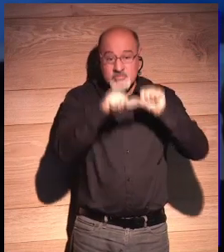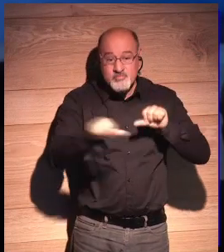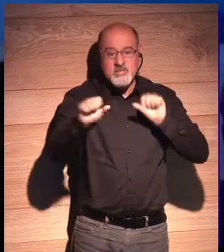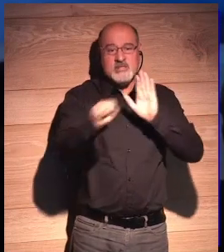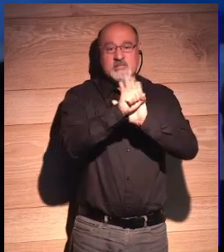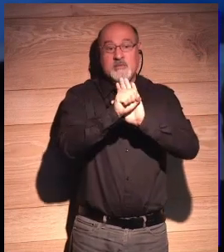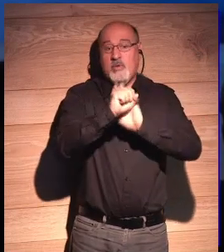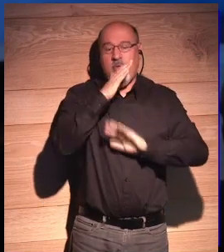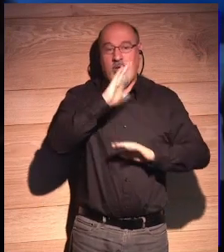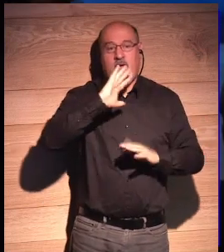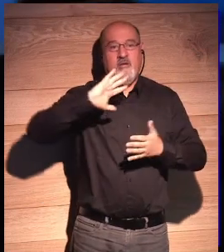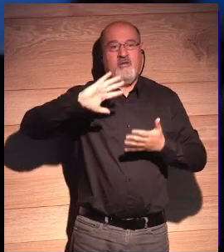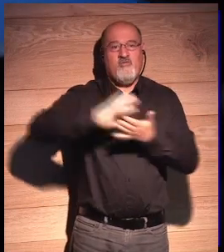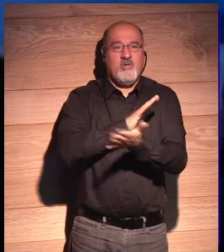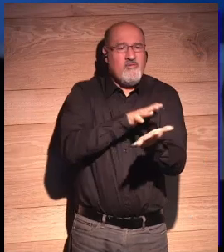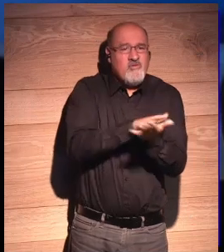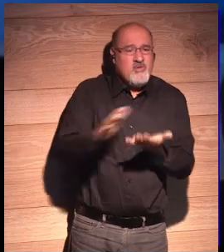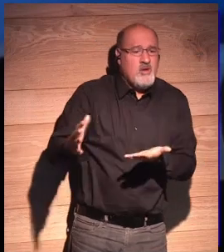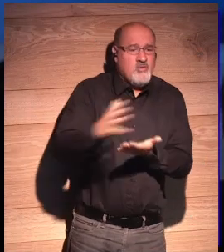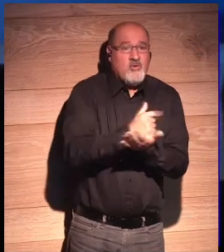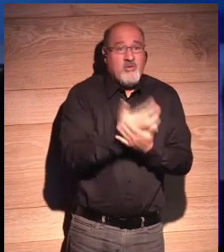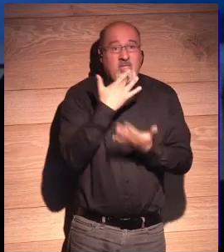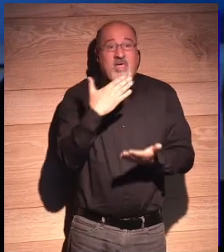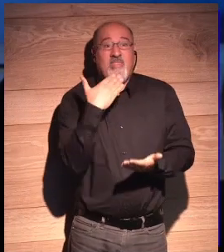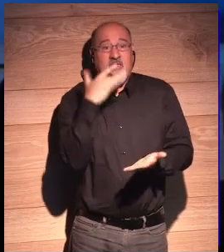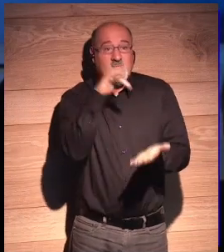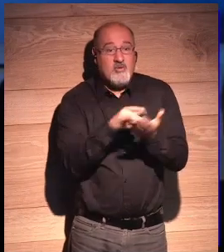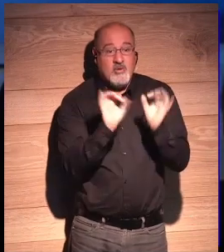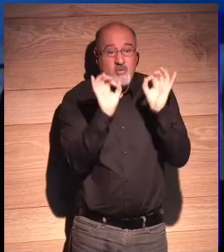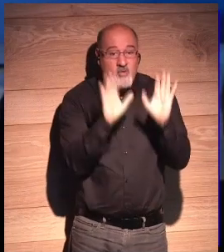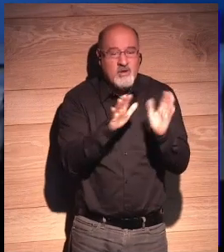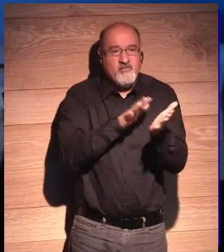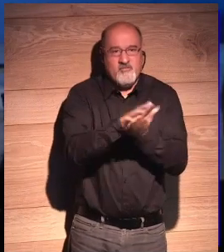it became like an emblem in my community. Okay? So,